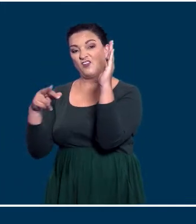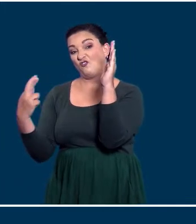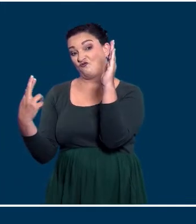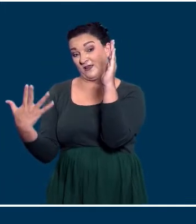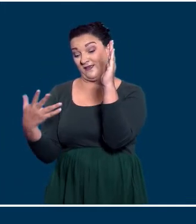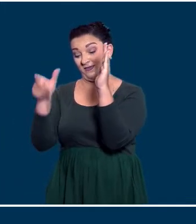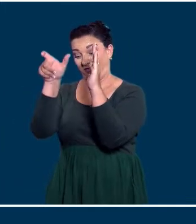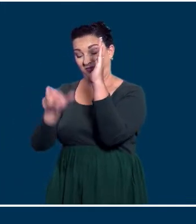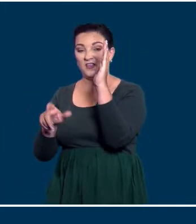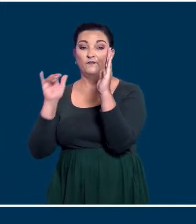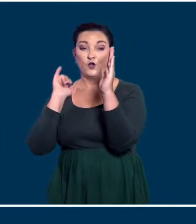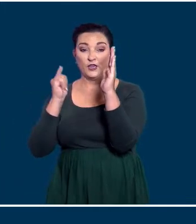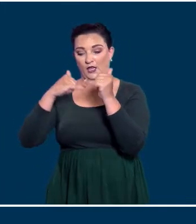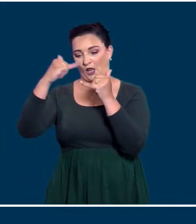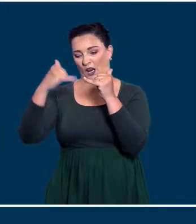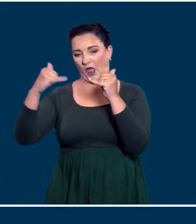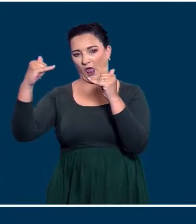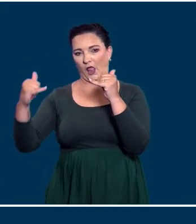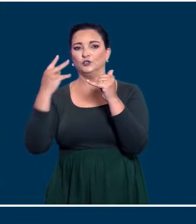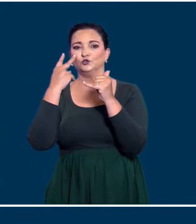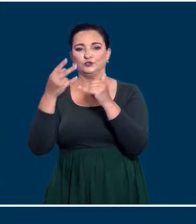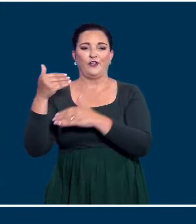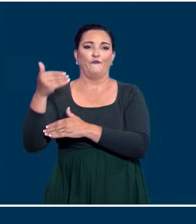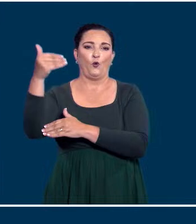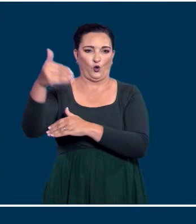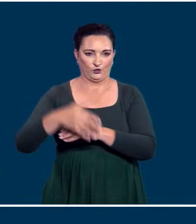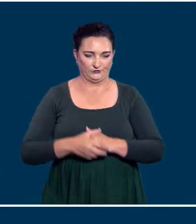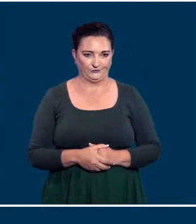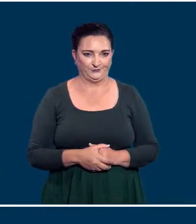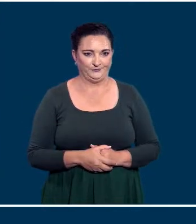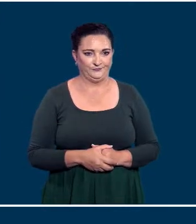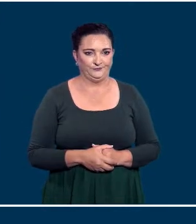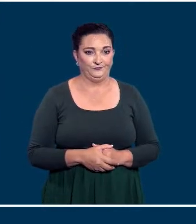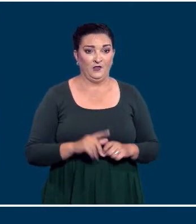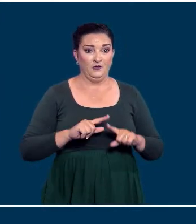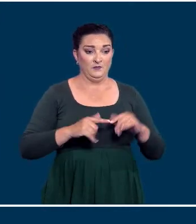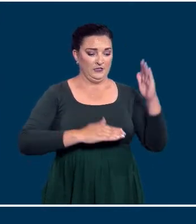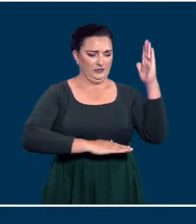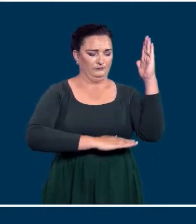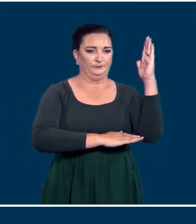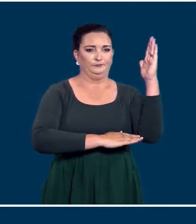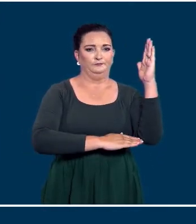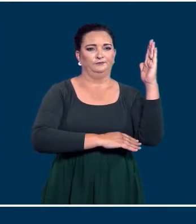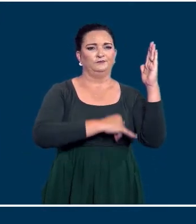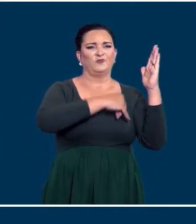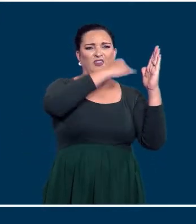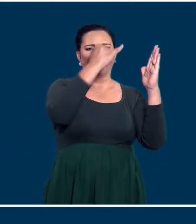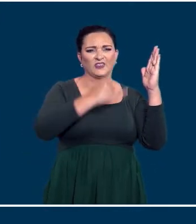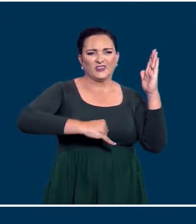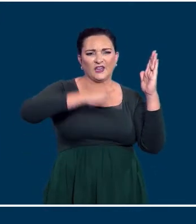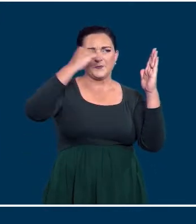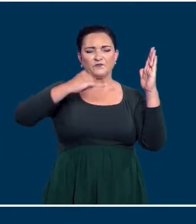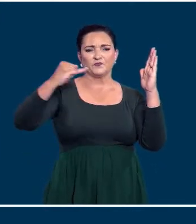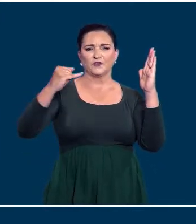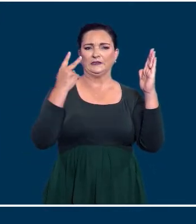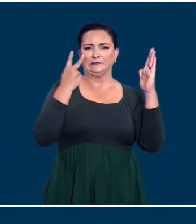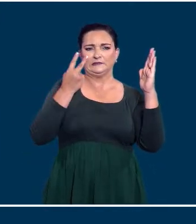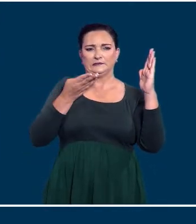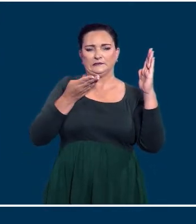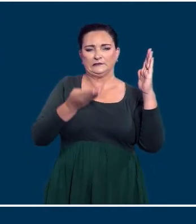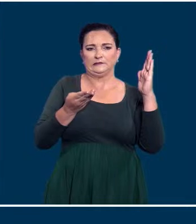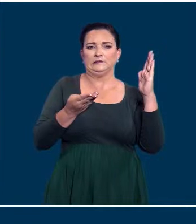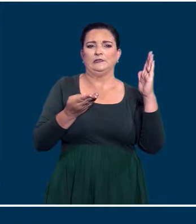side. So demand and supply, turning now a little bit more to monetary policy, has broadly